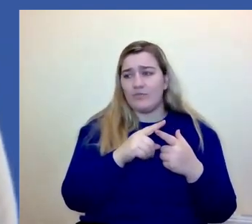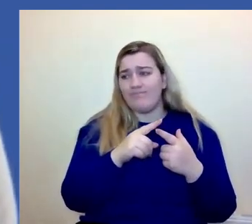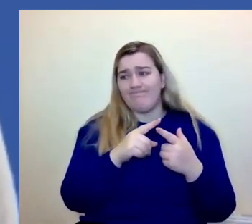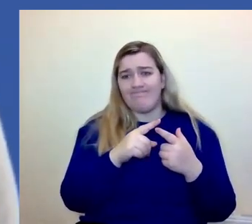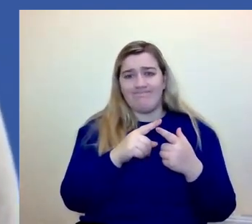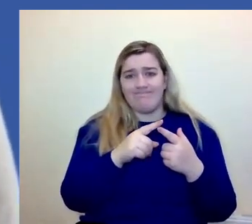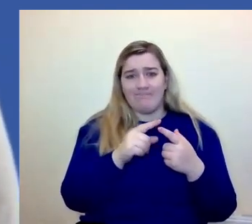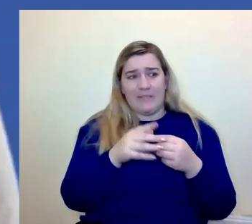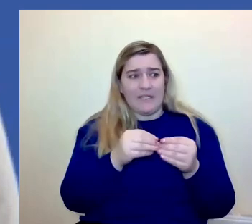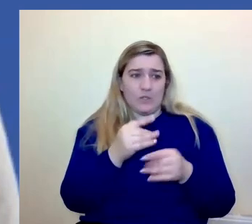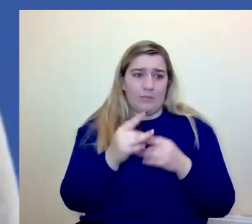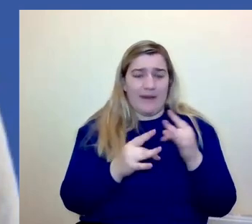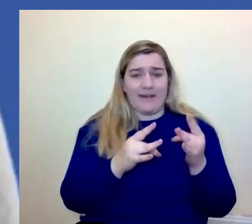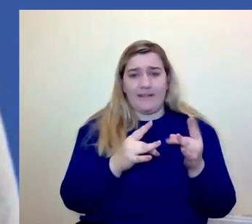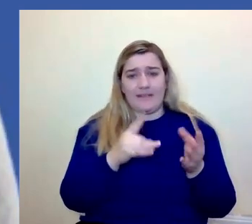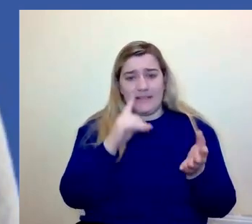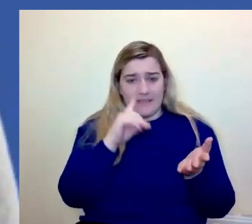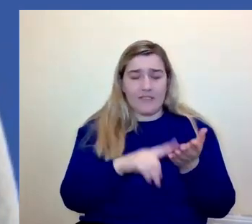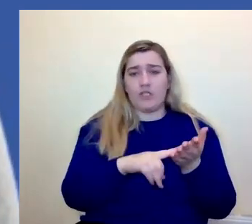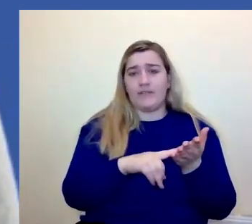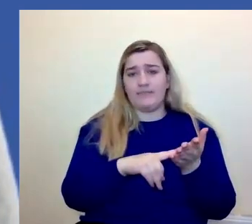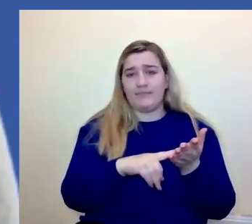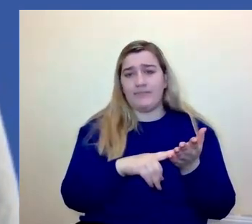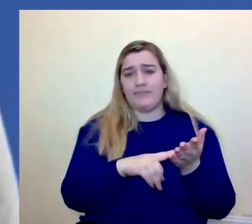decisions. And a lot of us are